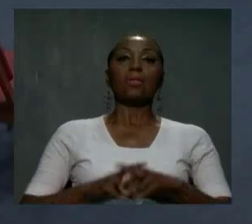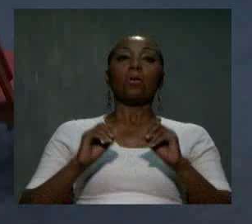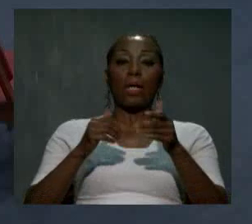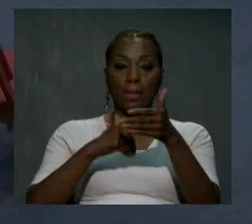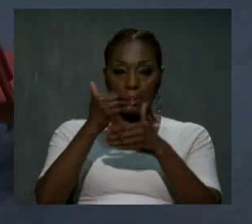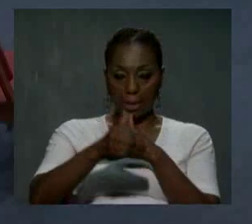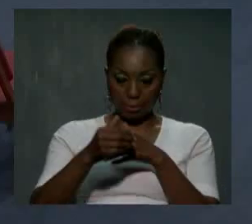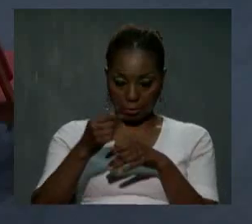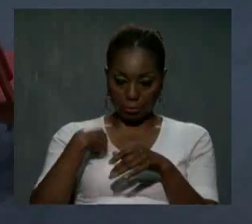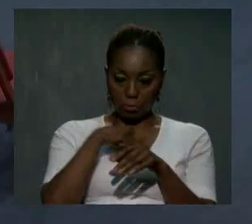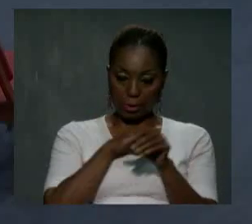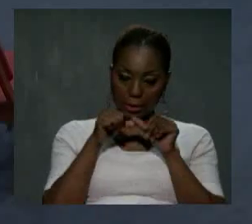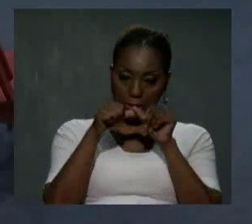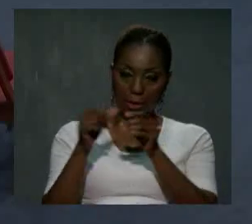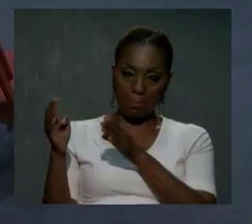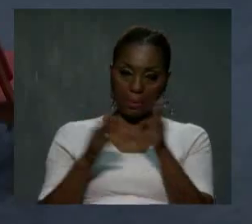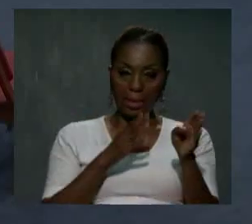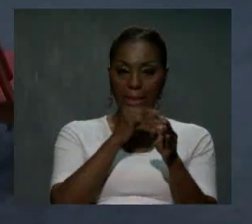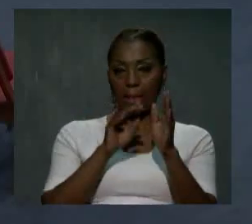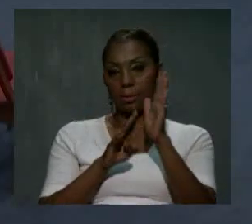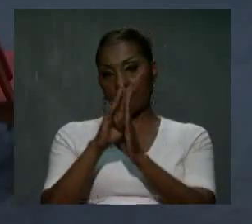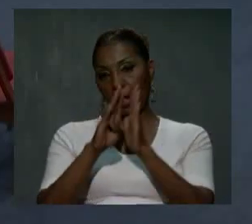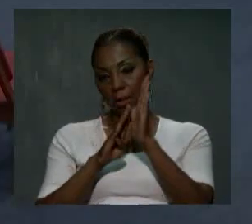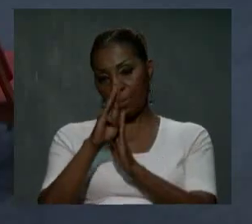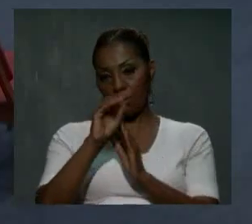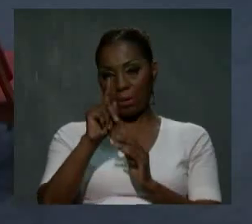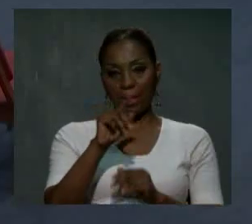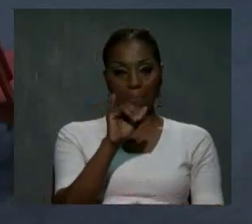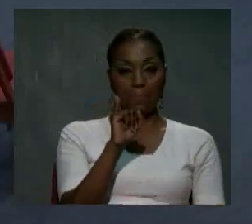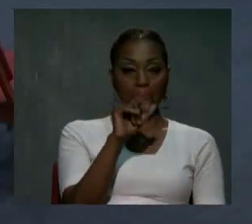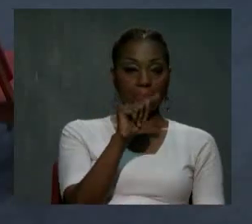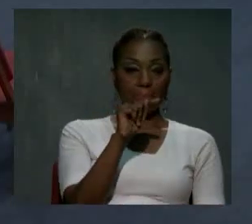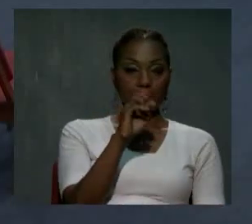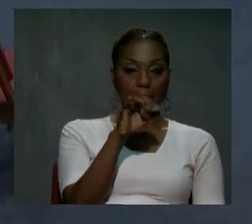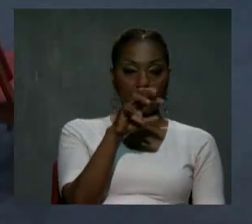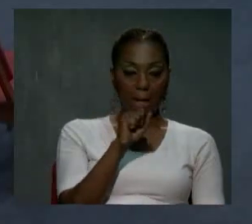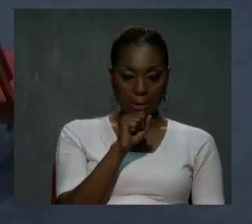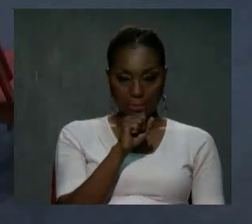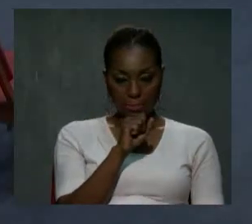Next, we move to the planning and development items.